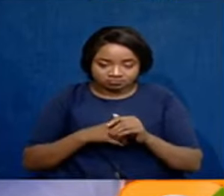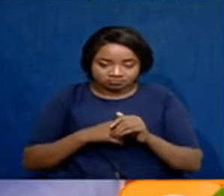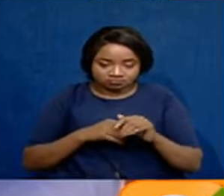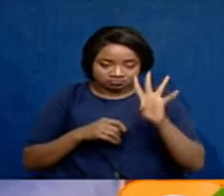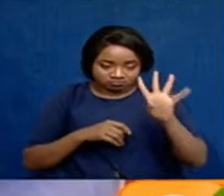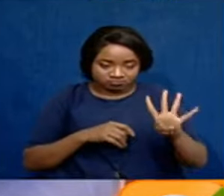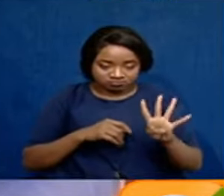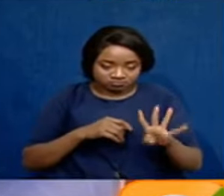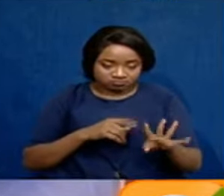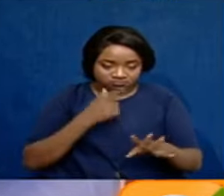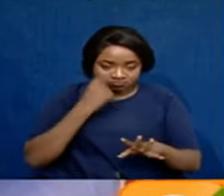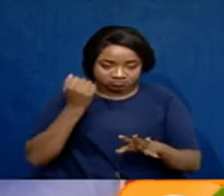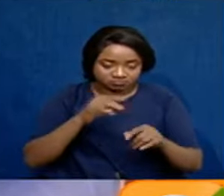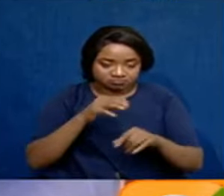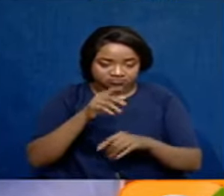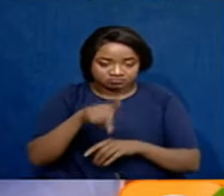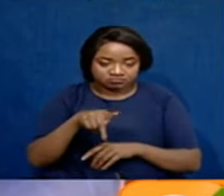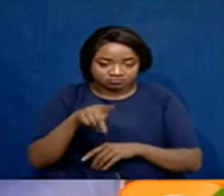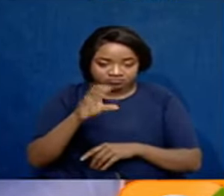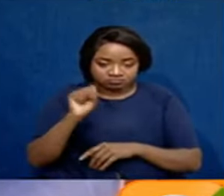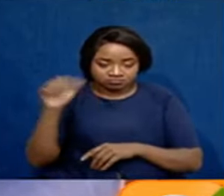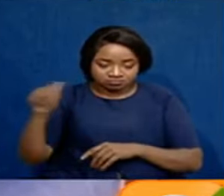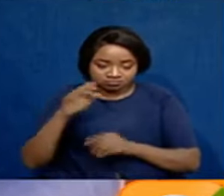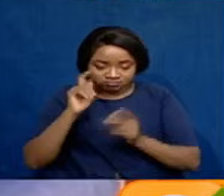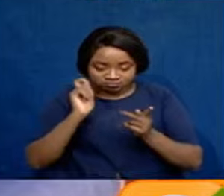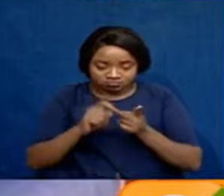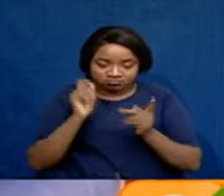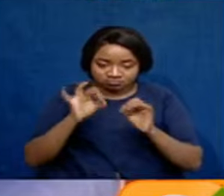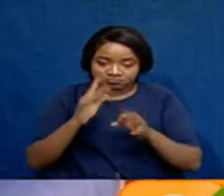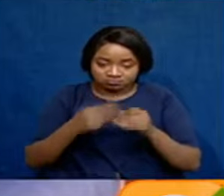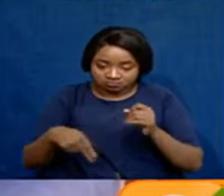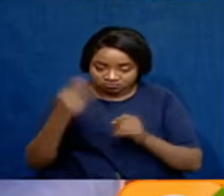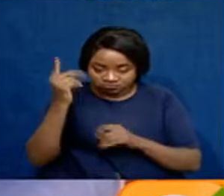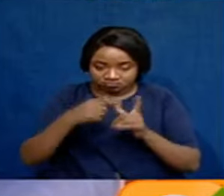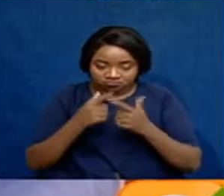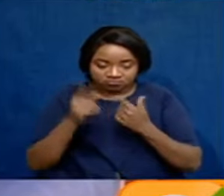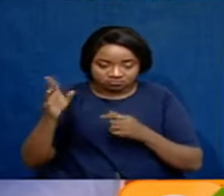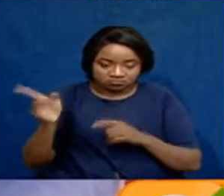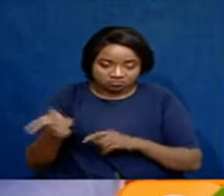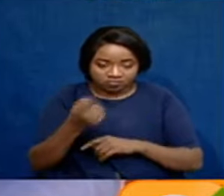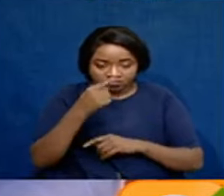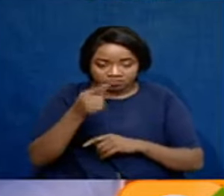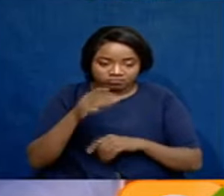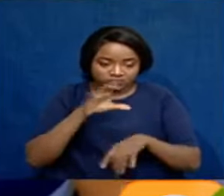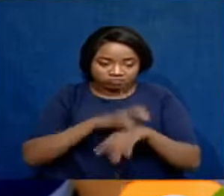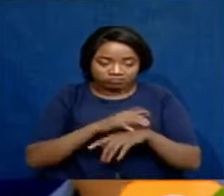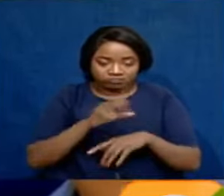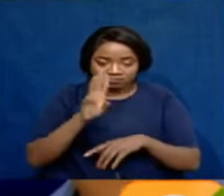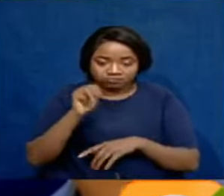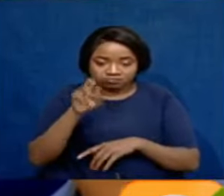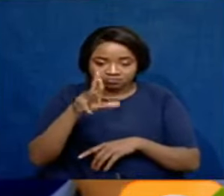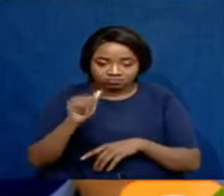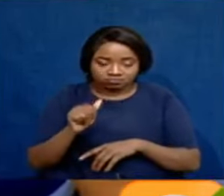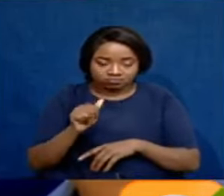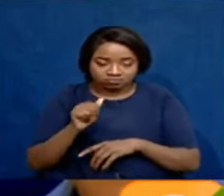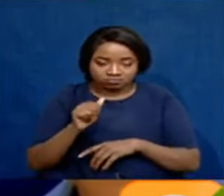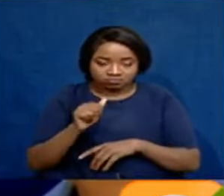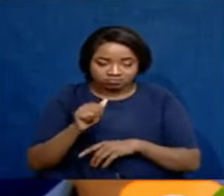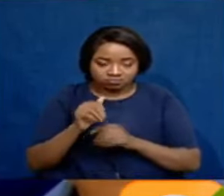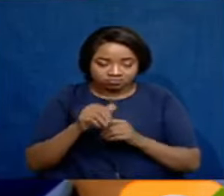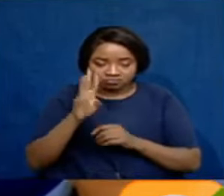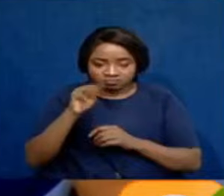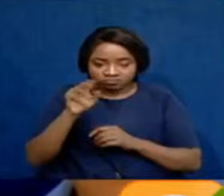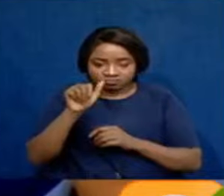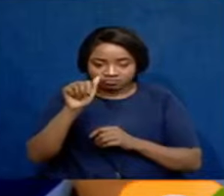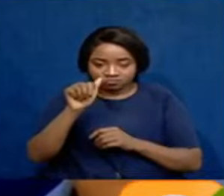PSA test. Mm-hmm. So when it's high, then you will go and get the MRI done, just for check. So the PSA is not currently provided for? Yeah, not